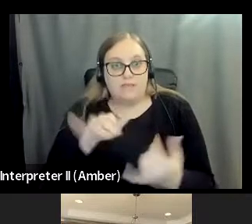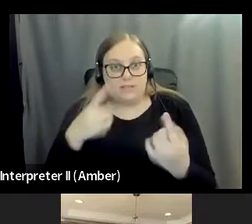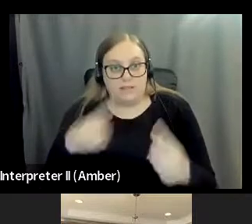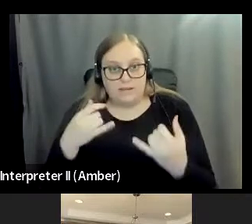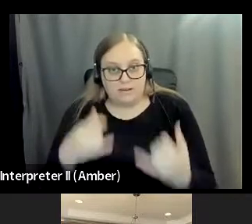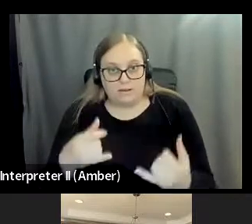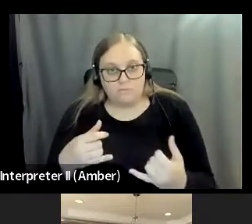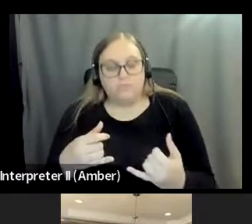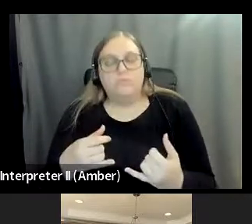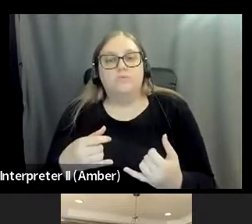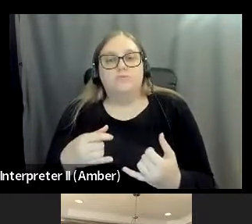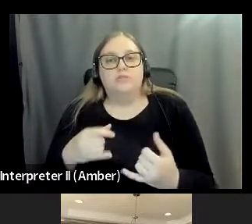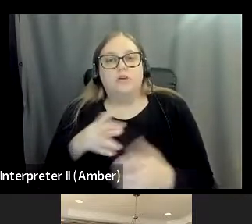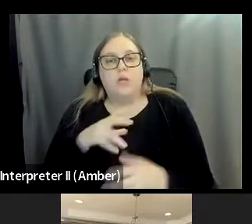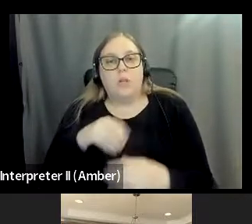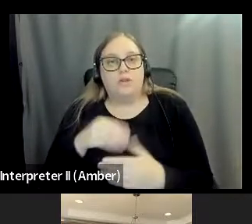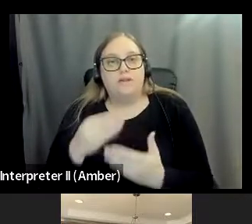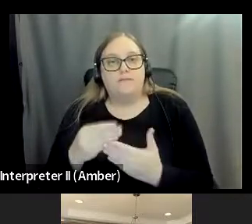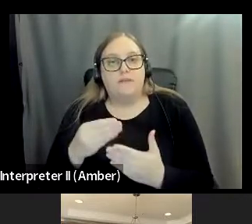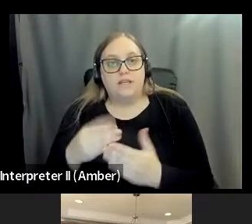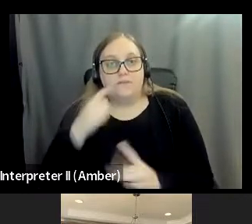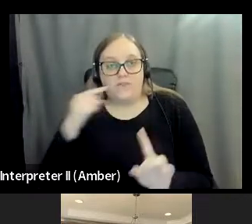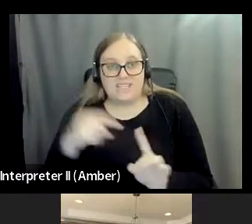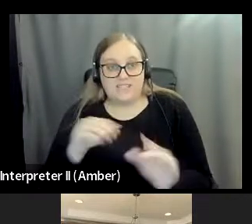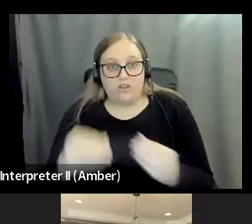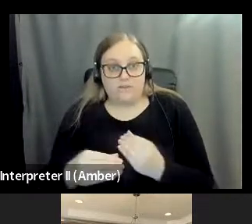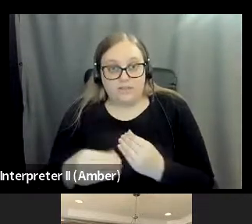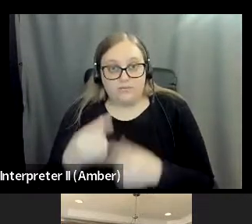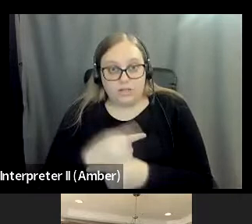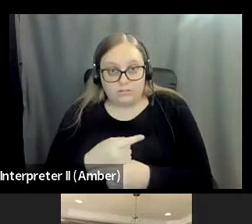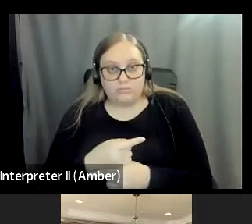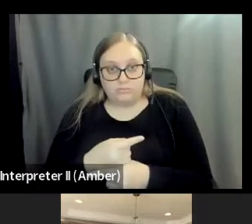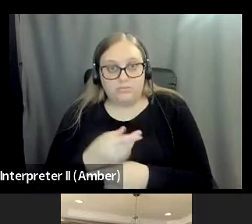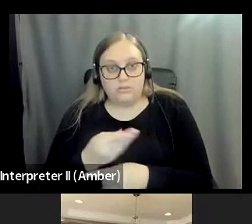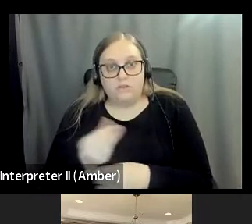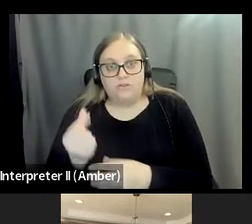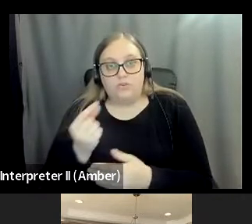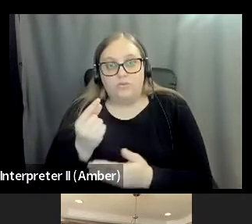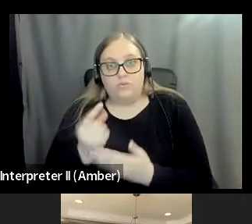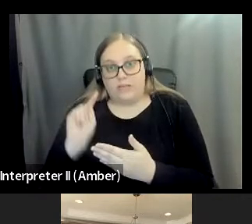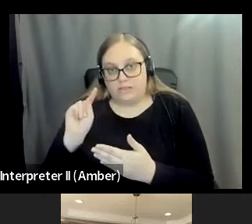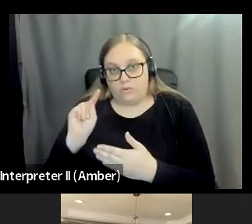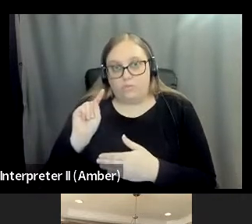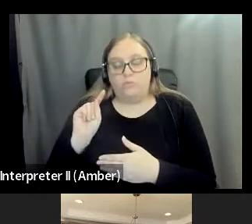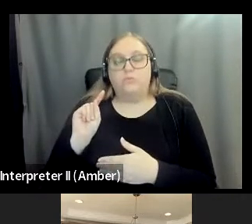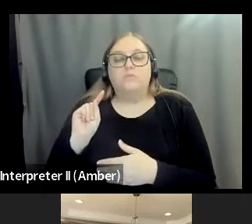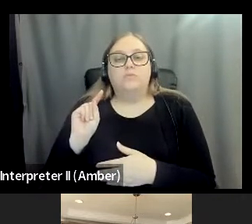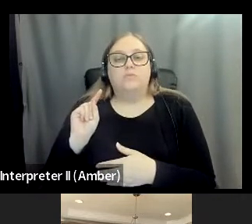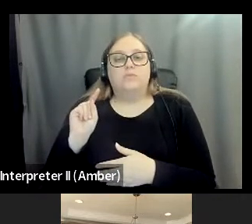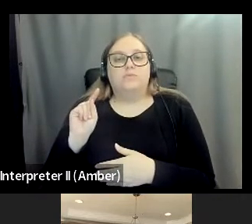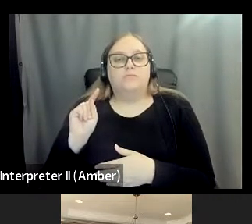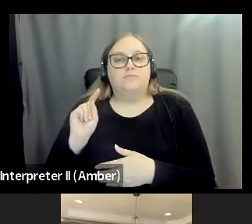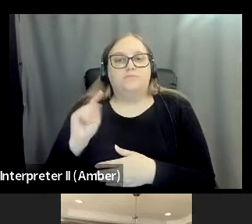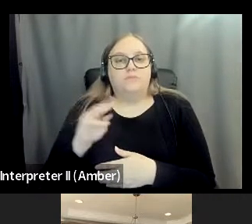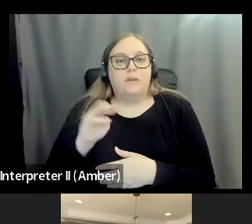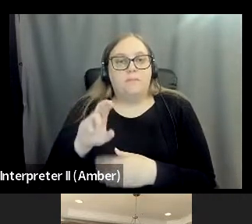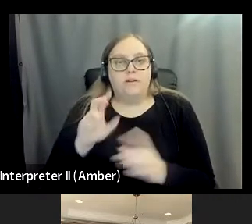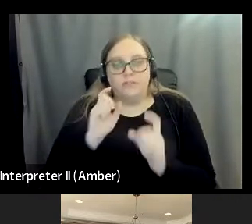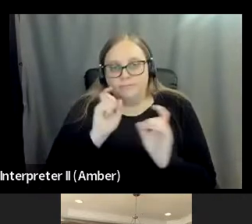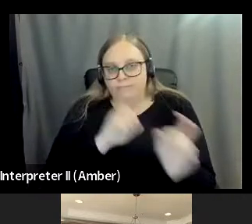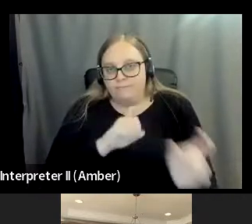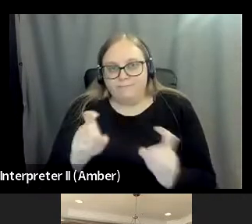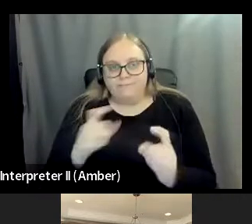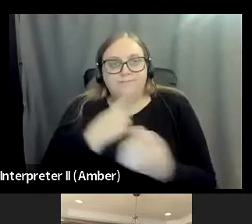the council included funding for this office. A few weeks ago, the mayor issued a mayor's order